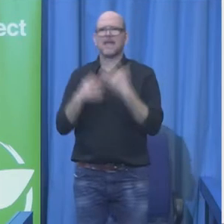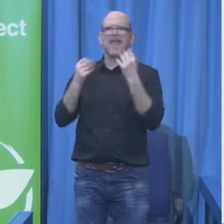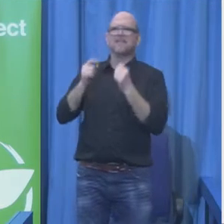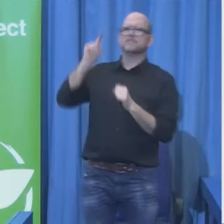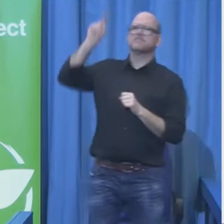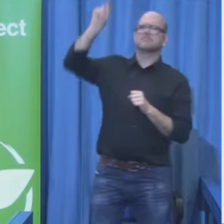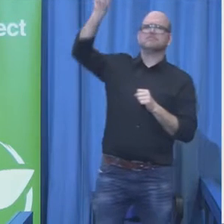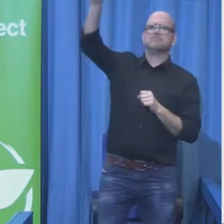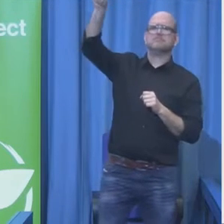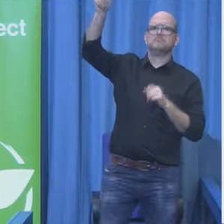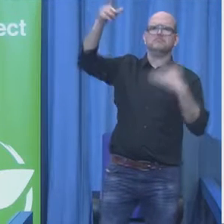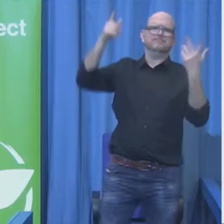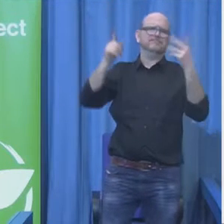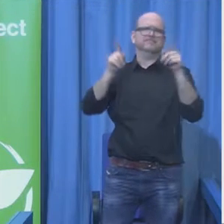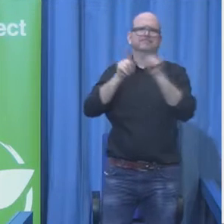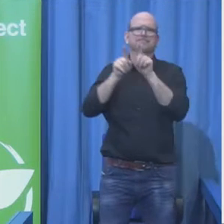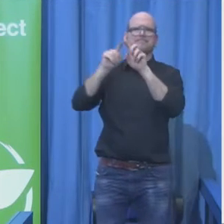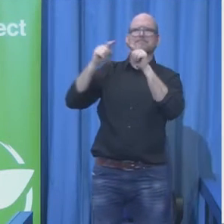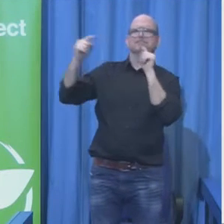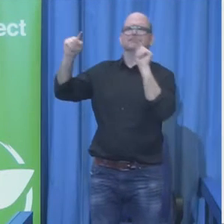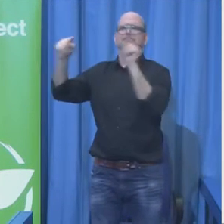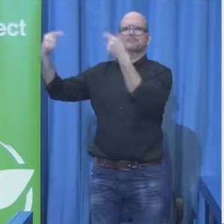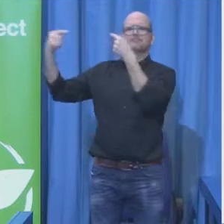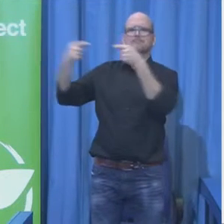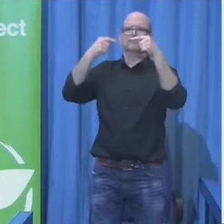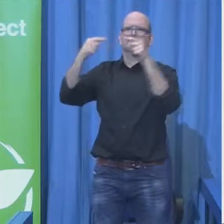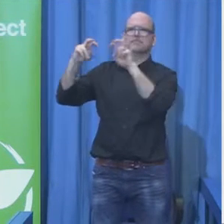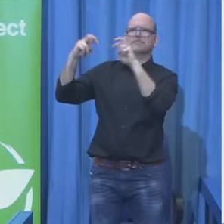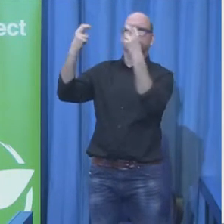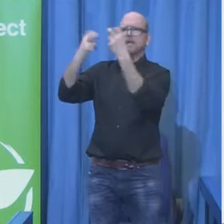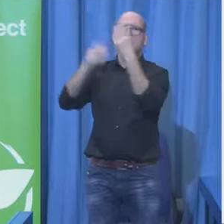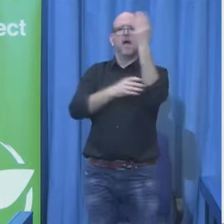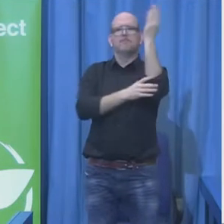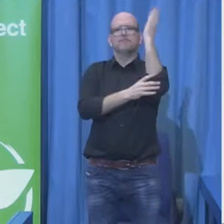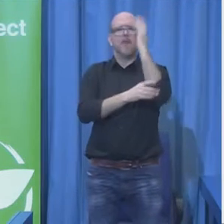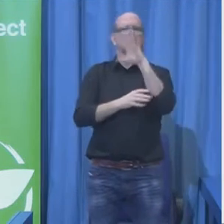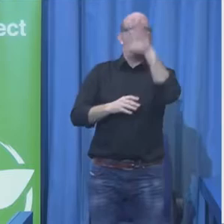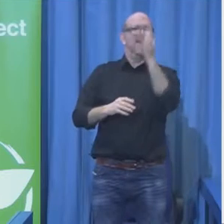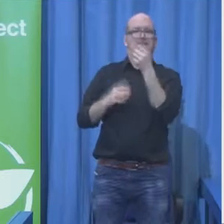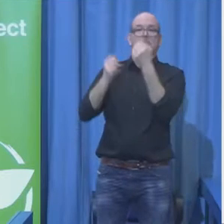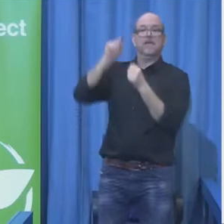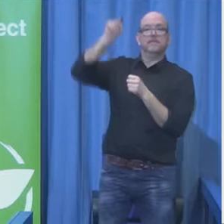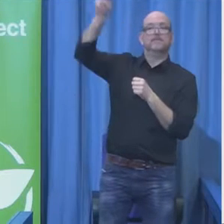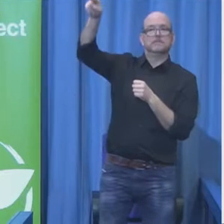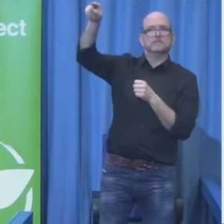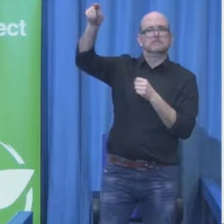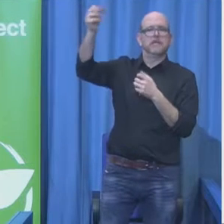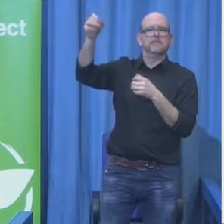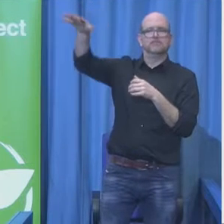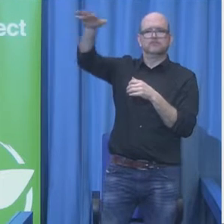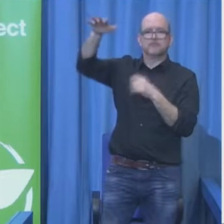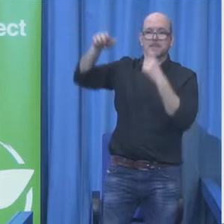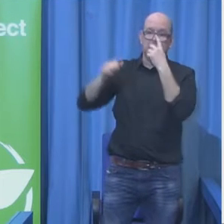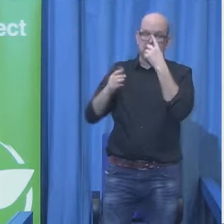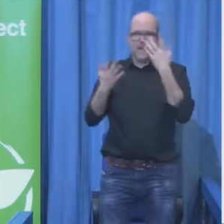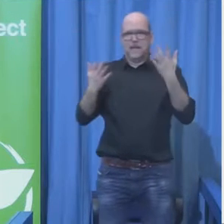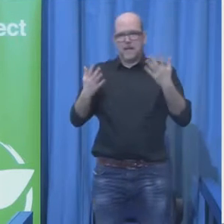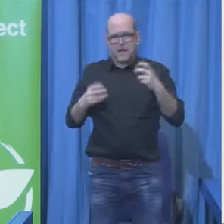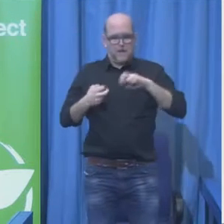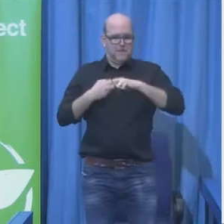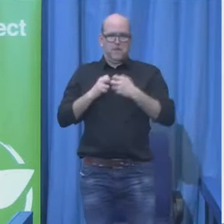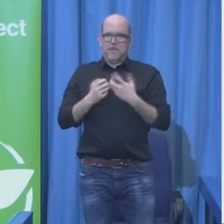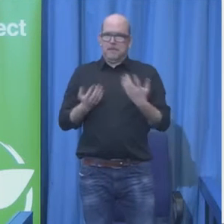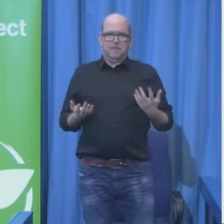programs. But the reason is that they have a larger manufacturing base. South Africa is the most industrialized country in